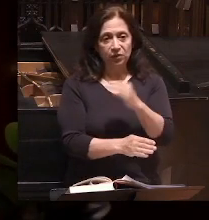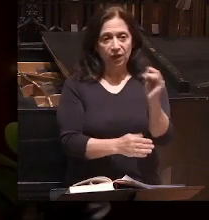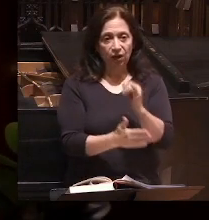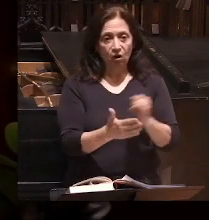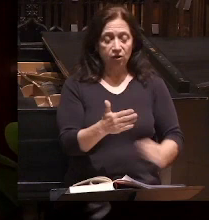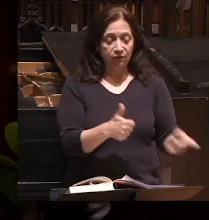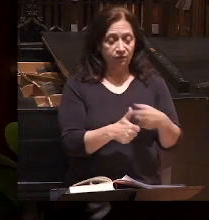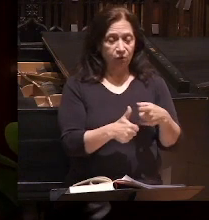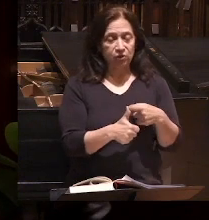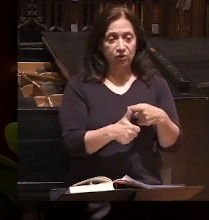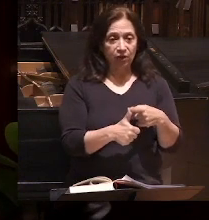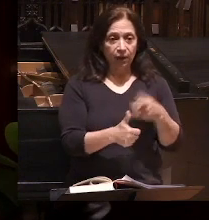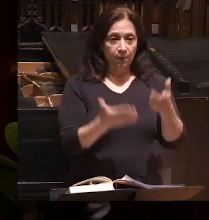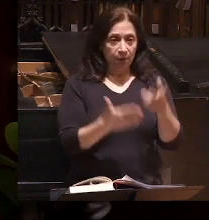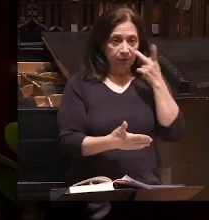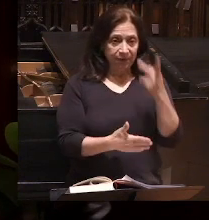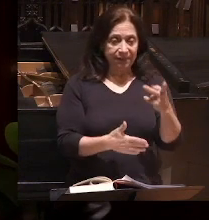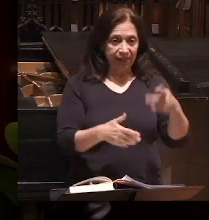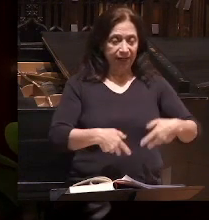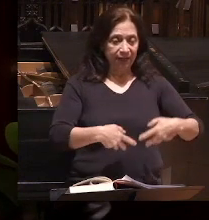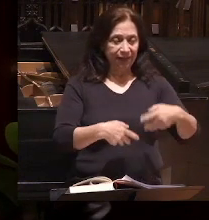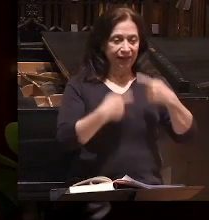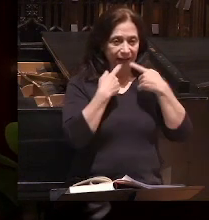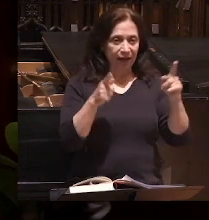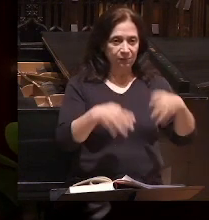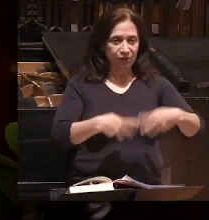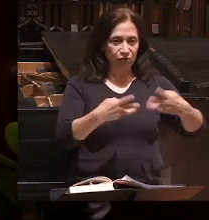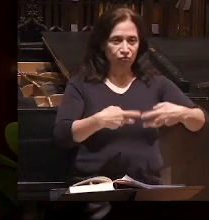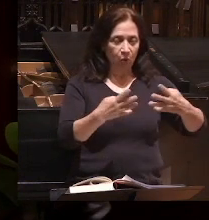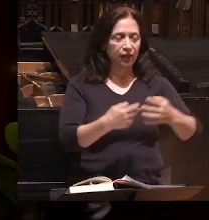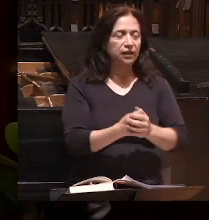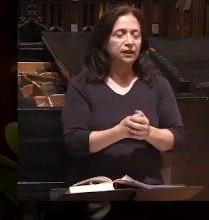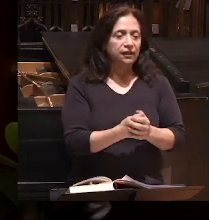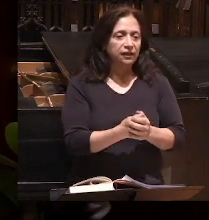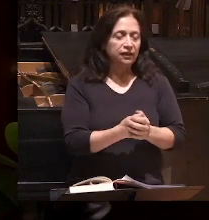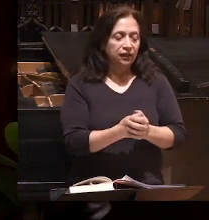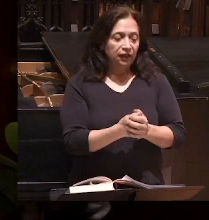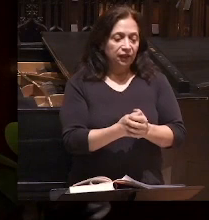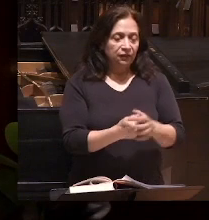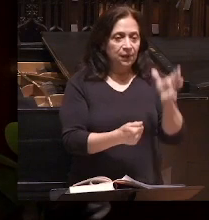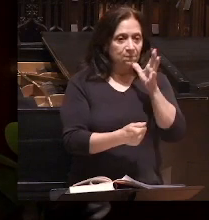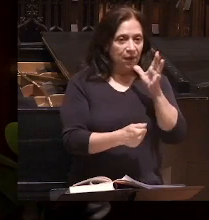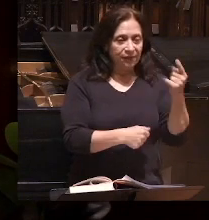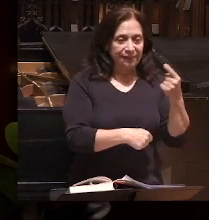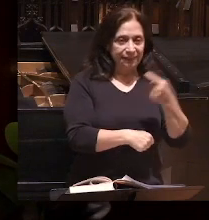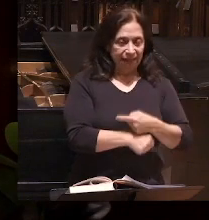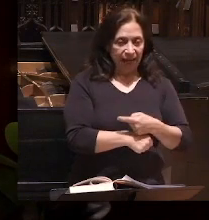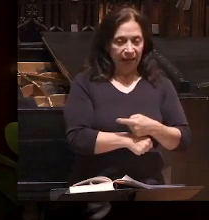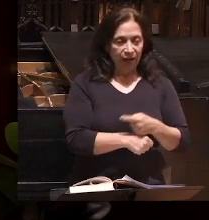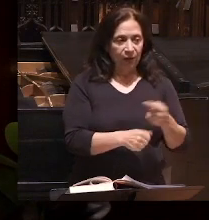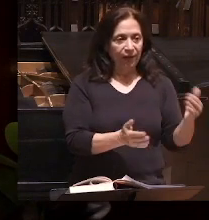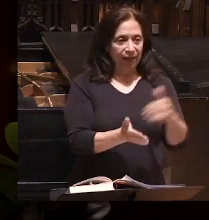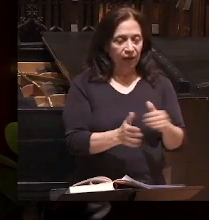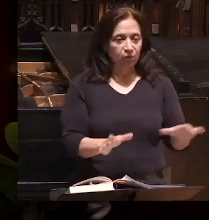related to the first is you may have seen on the scrolling announcements, if you were here for those, that for Mother's Day, we are again doing